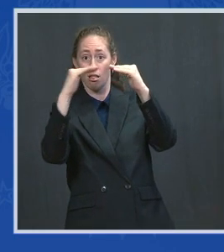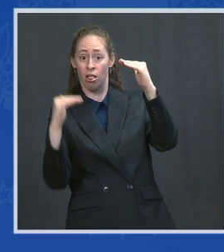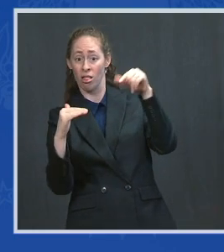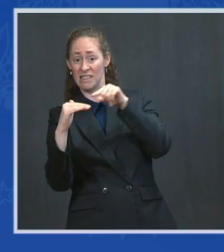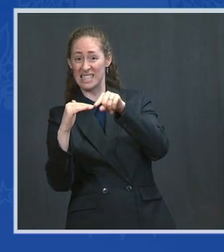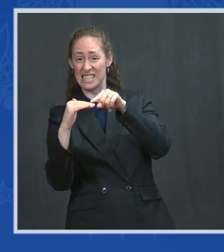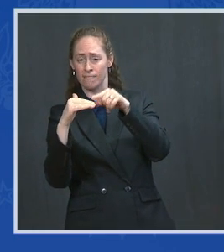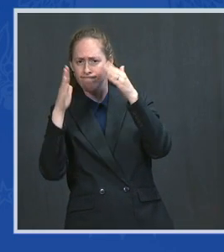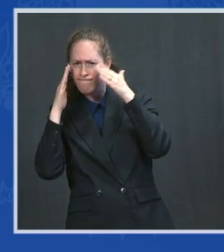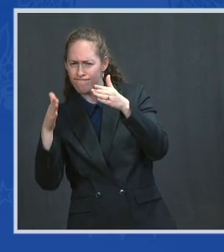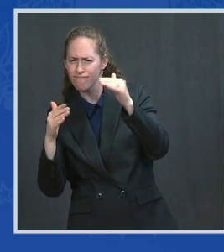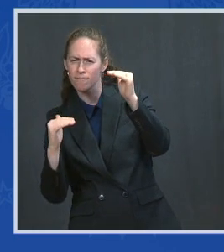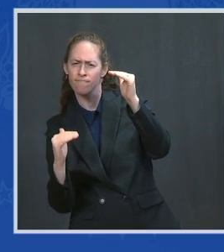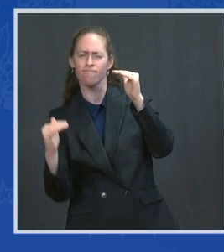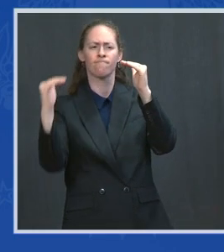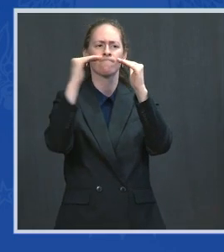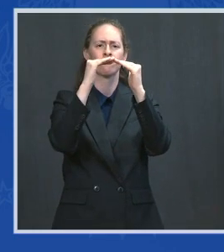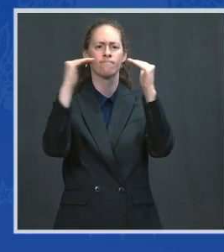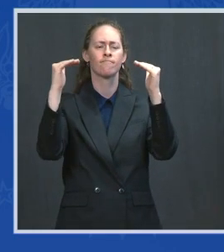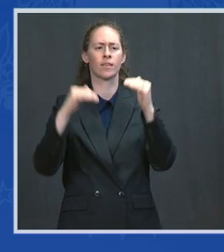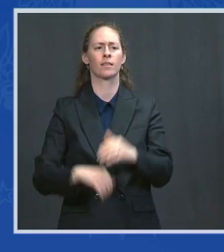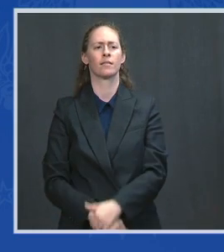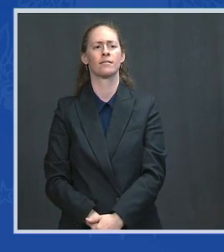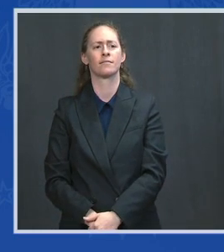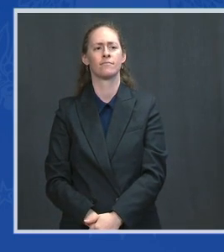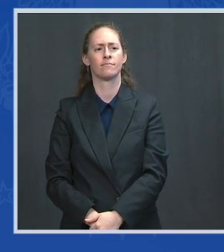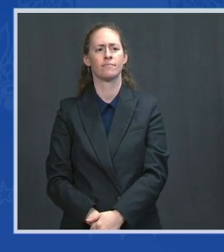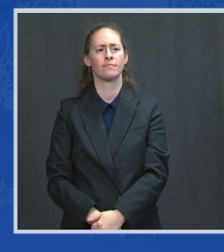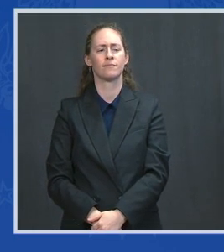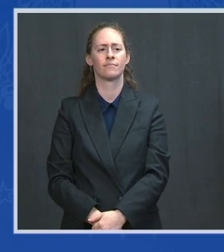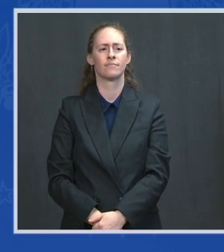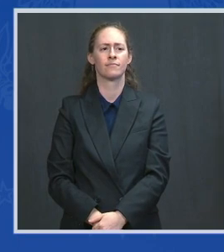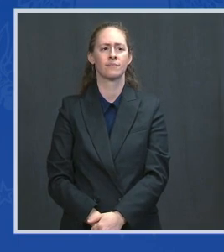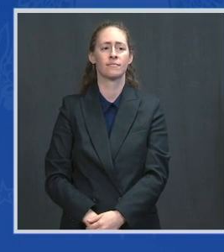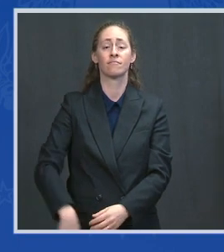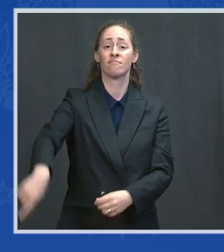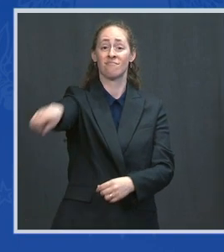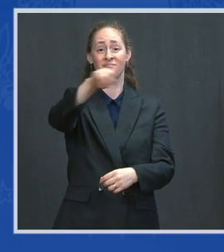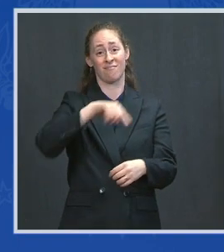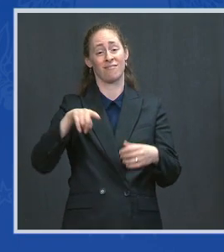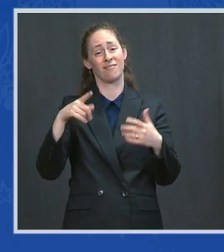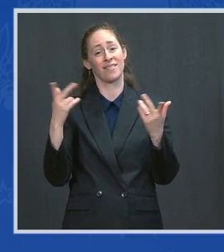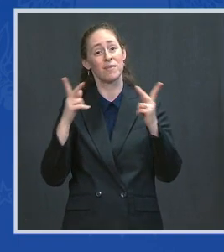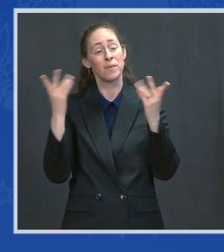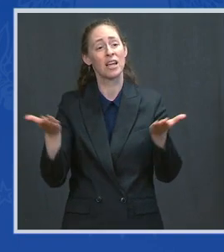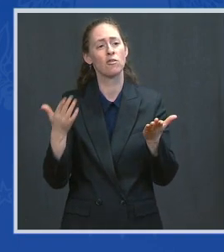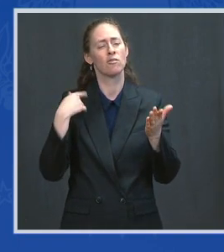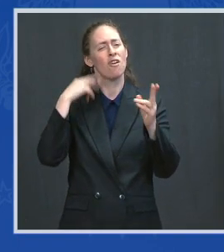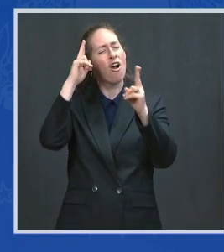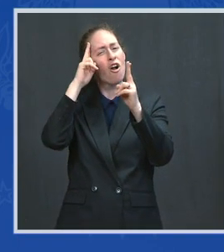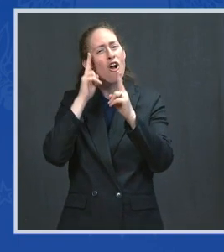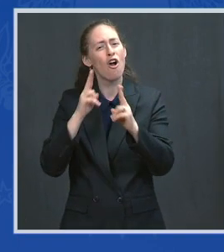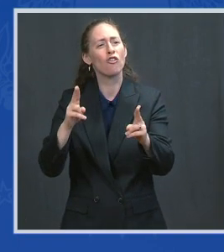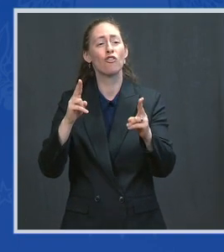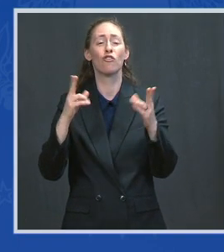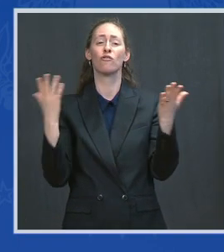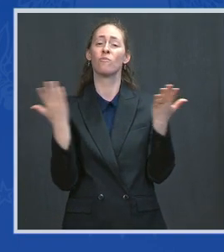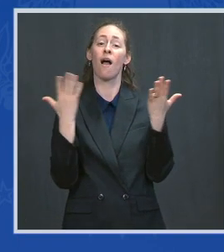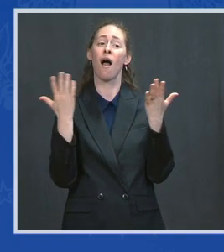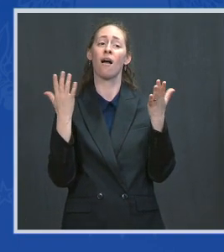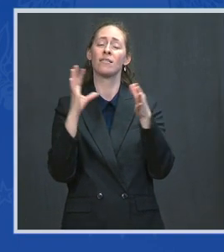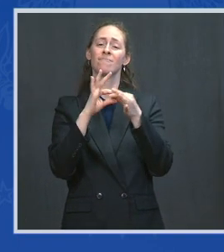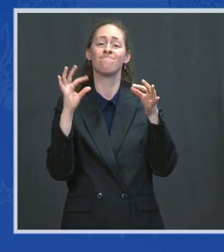My fellow Americans, it is my great honor to mention and to say to you what you already know.